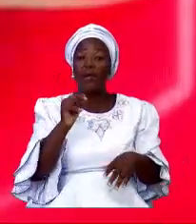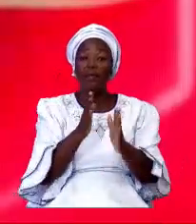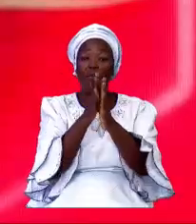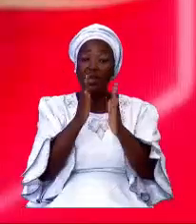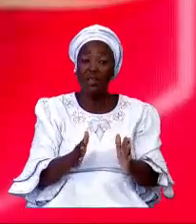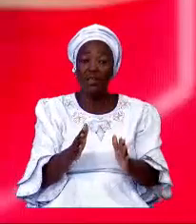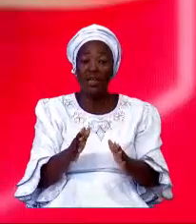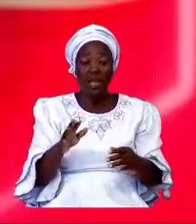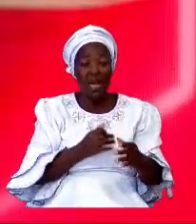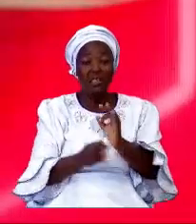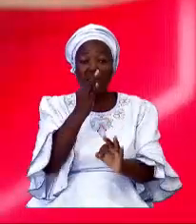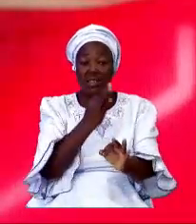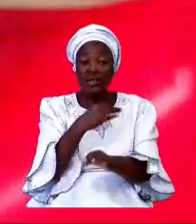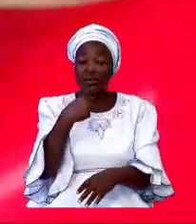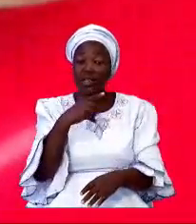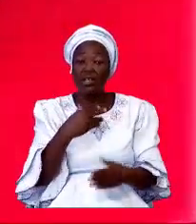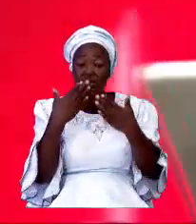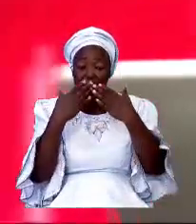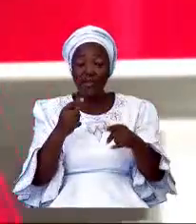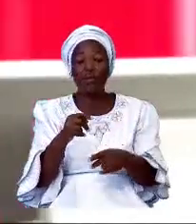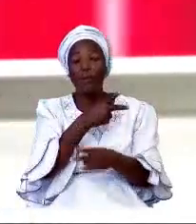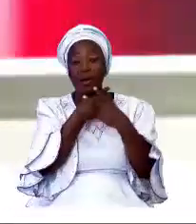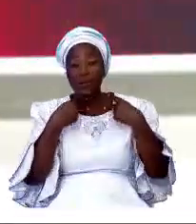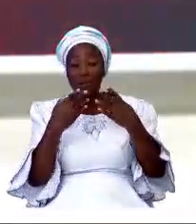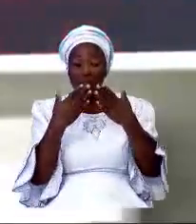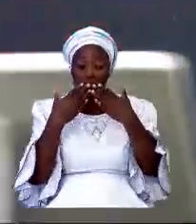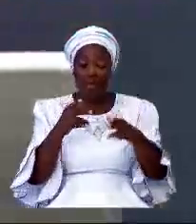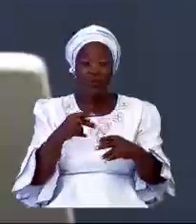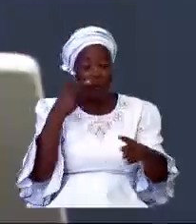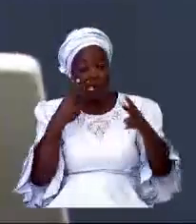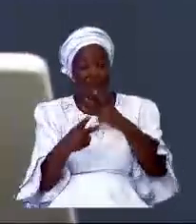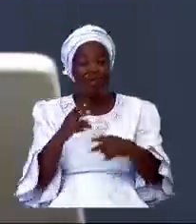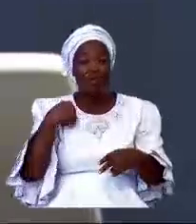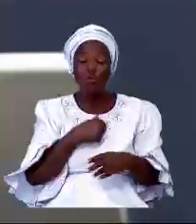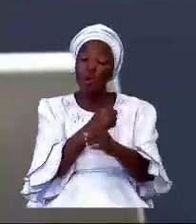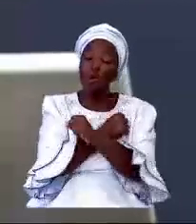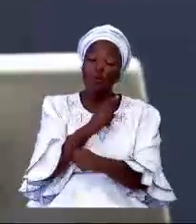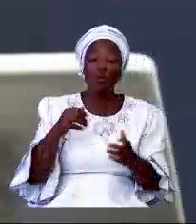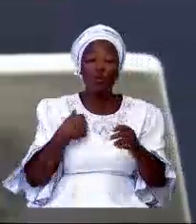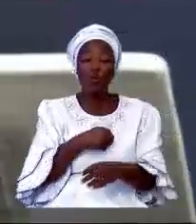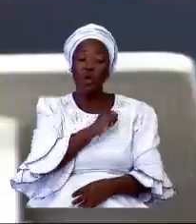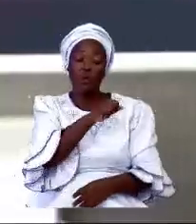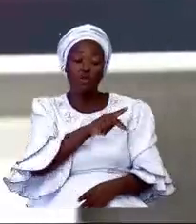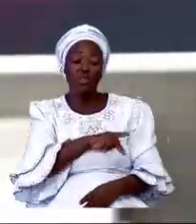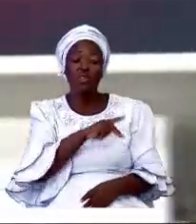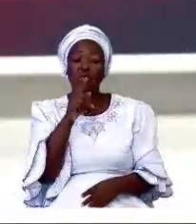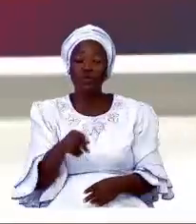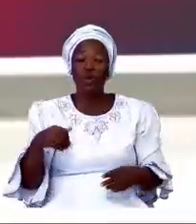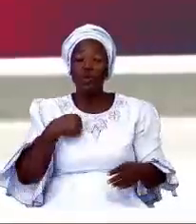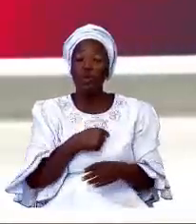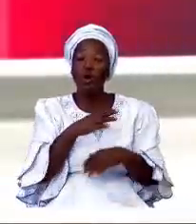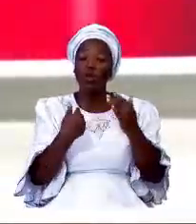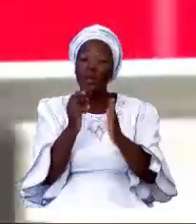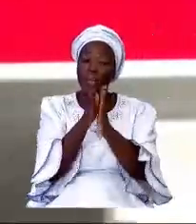by prayer. And instead of saying, thank you, Pastor. Thank you, Prophet. We appreciate